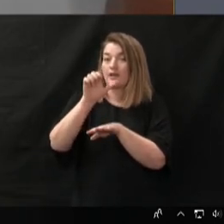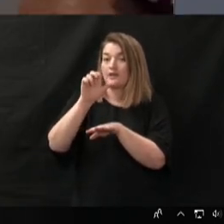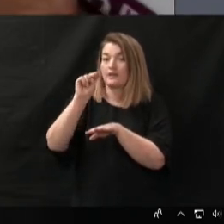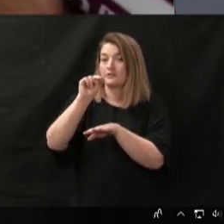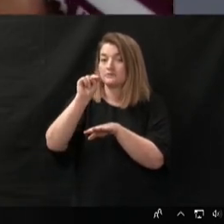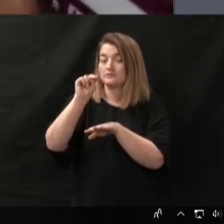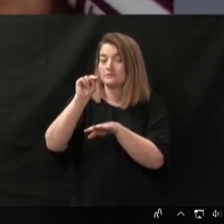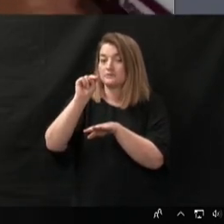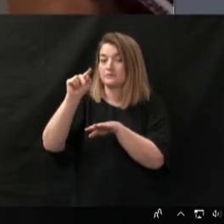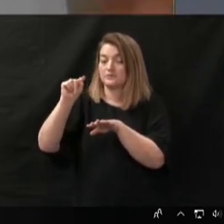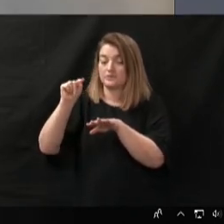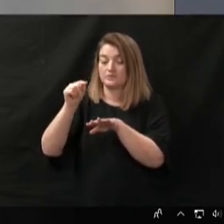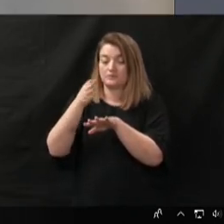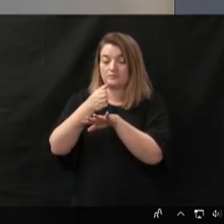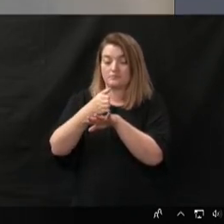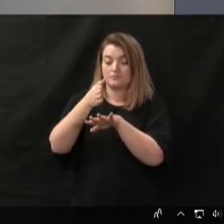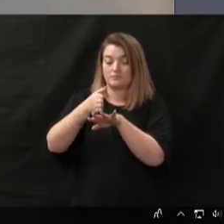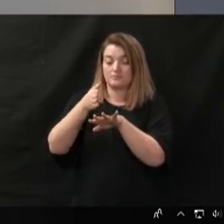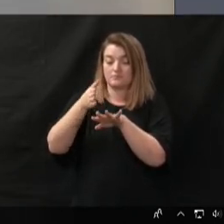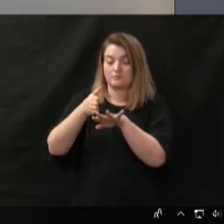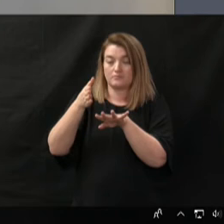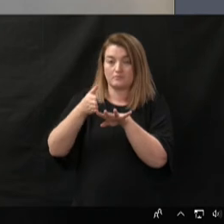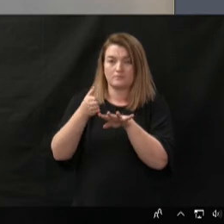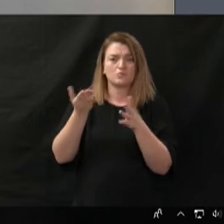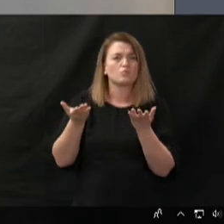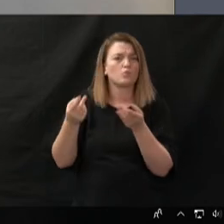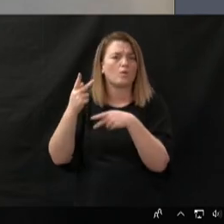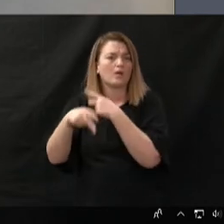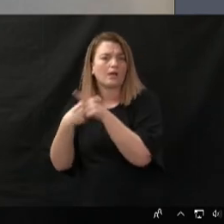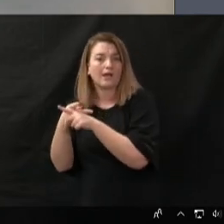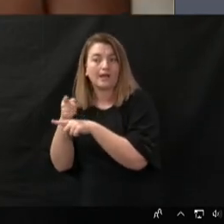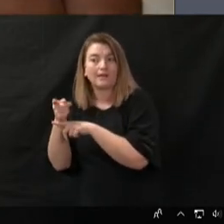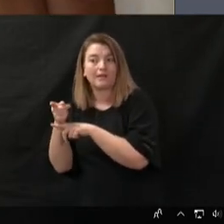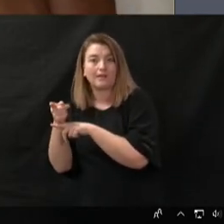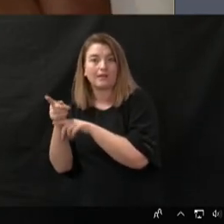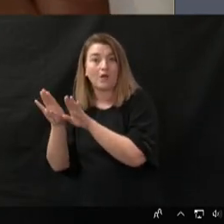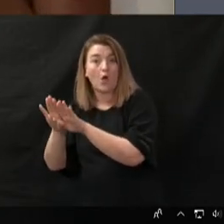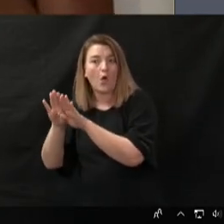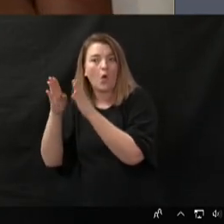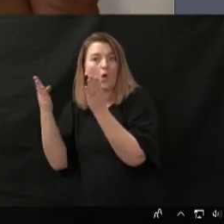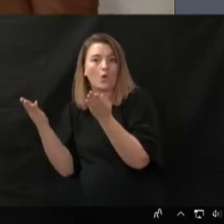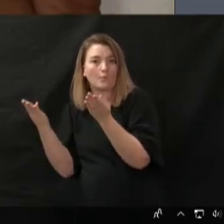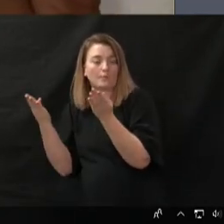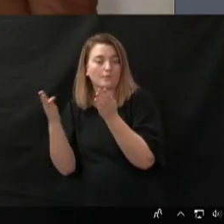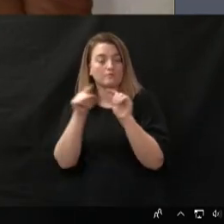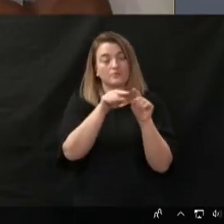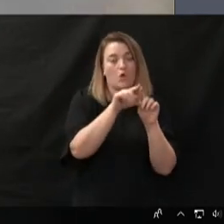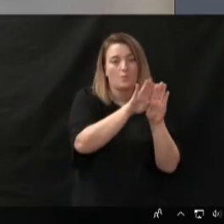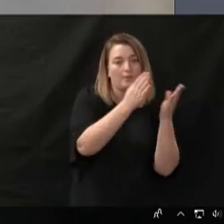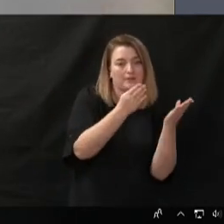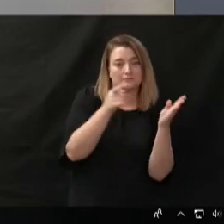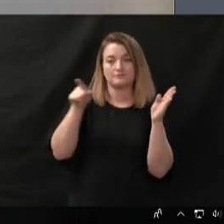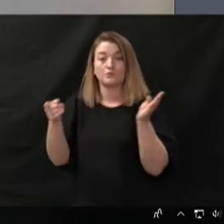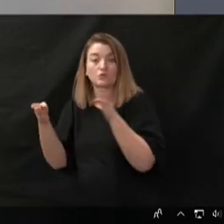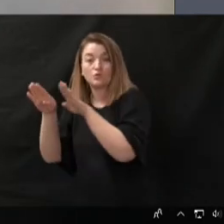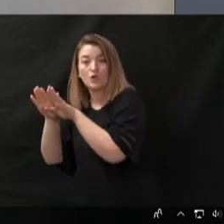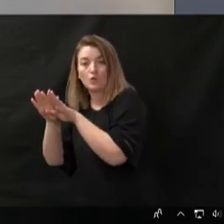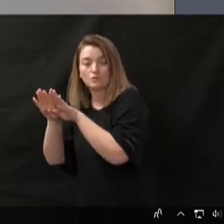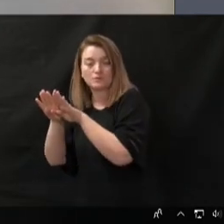L-E-N-T. Okay, so what kind of syllable is this? Open. And what is this? Closed.